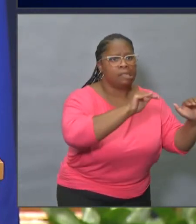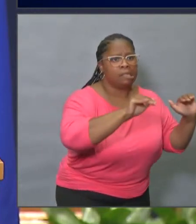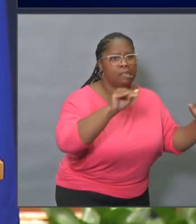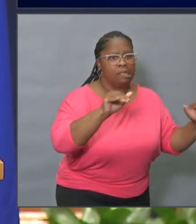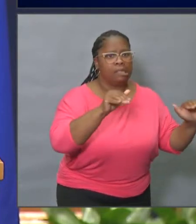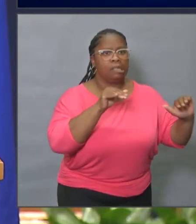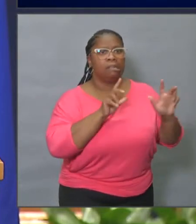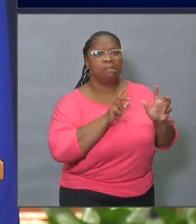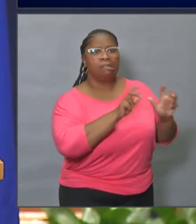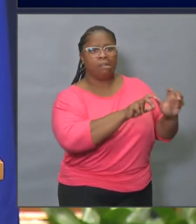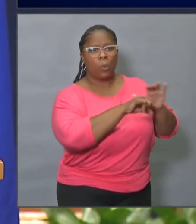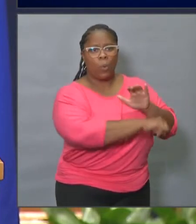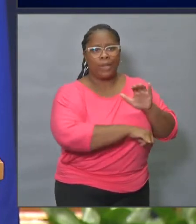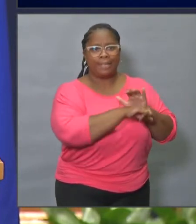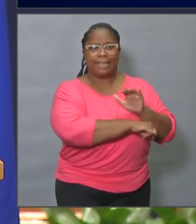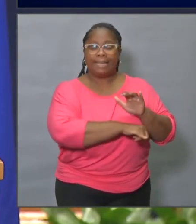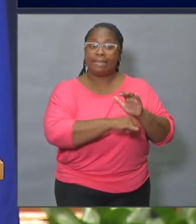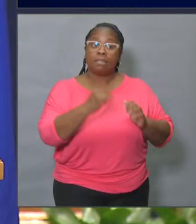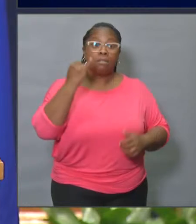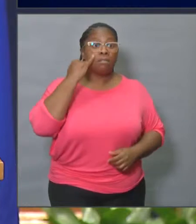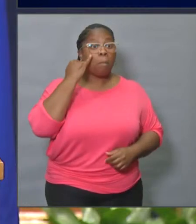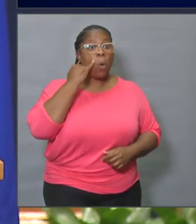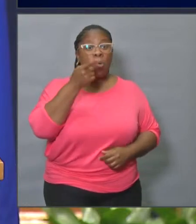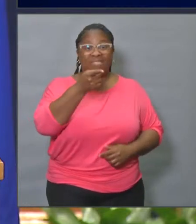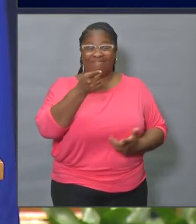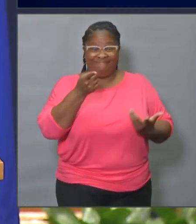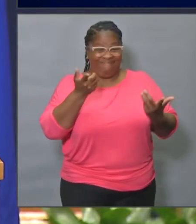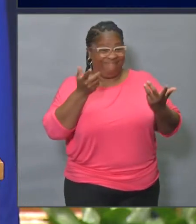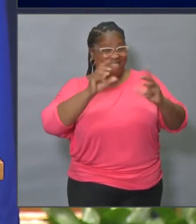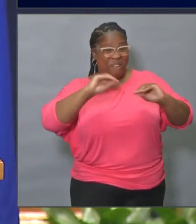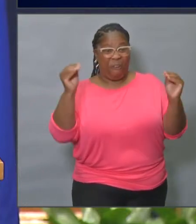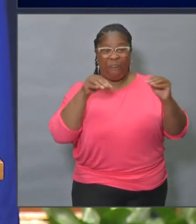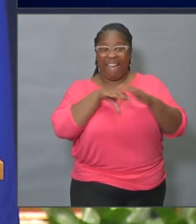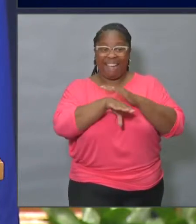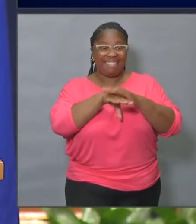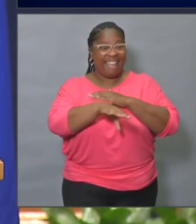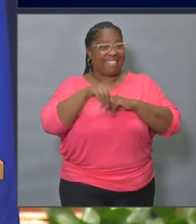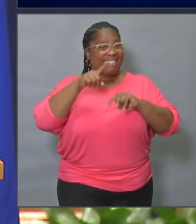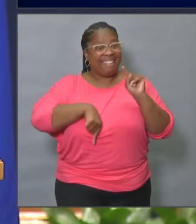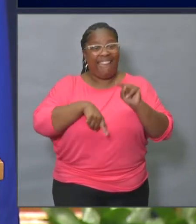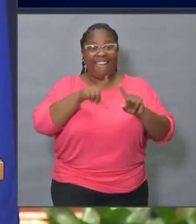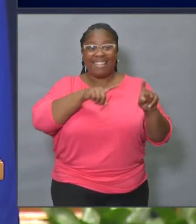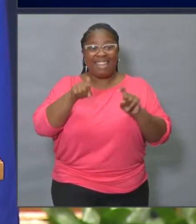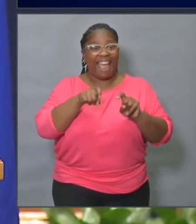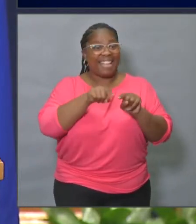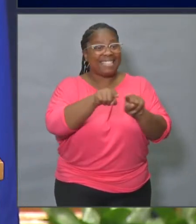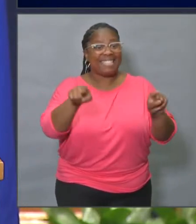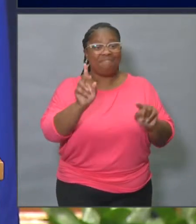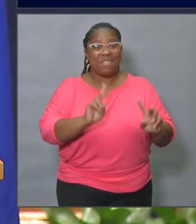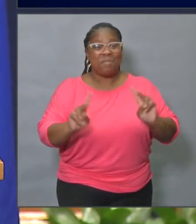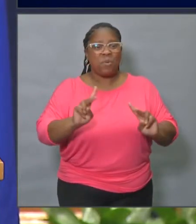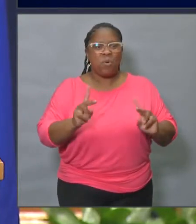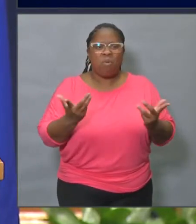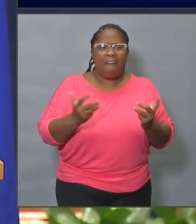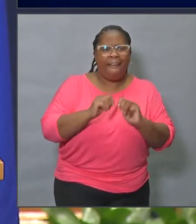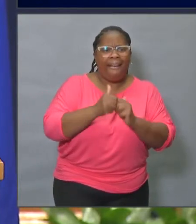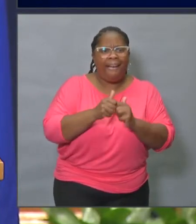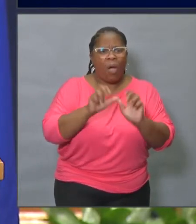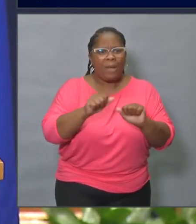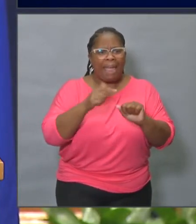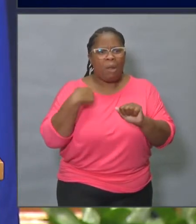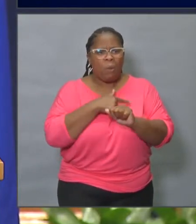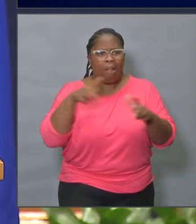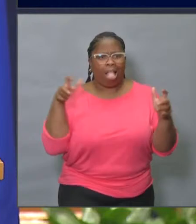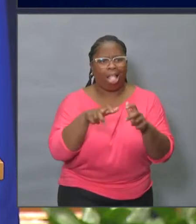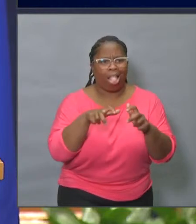general public. If people don't have access to testing, it's very hard to actually be able to contain the